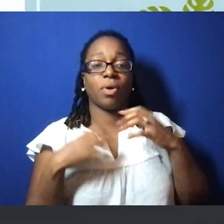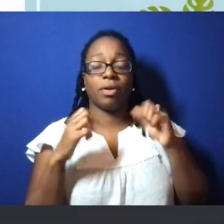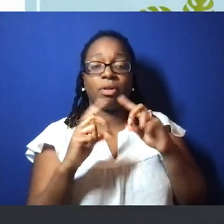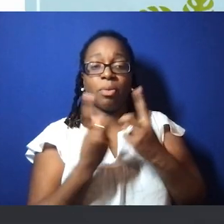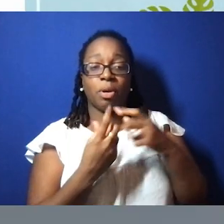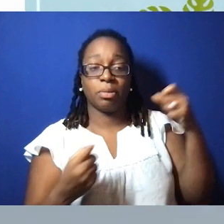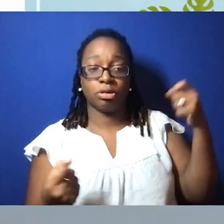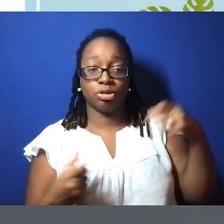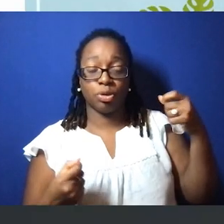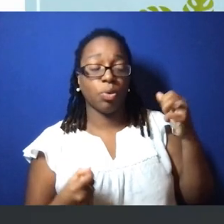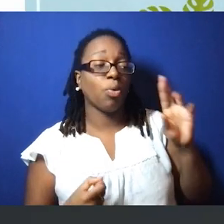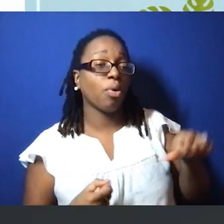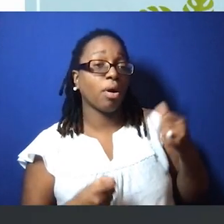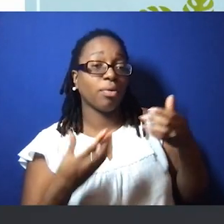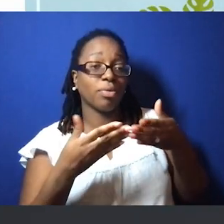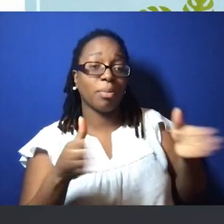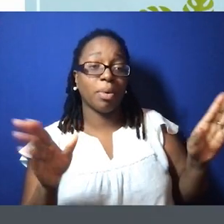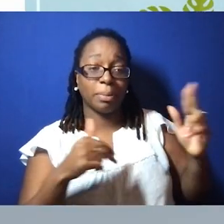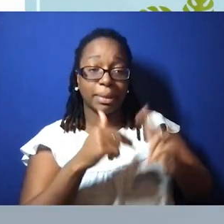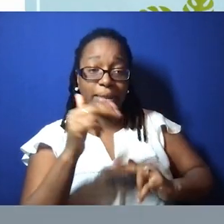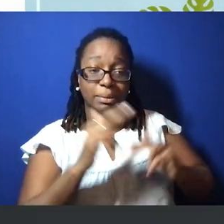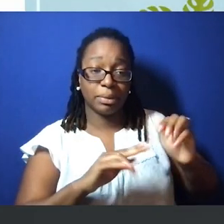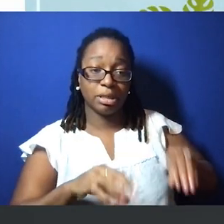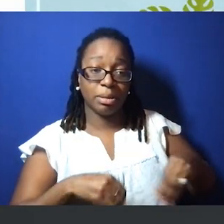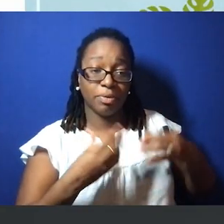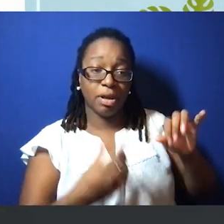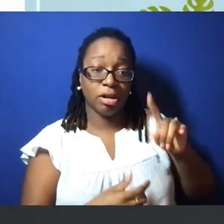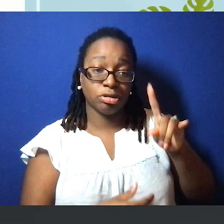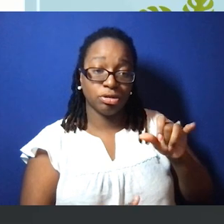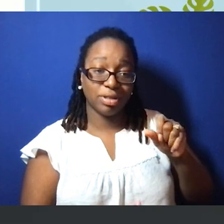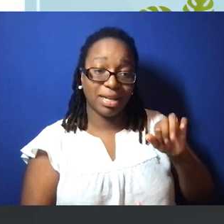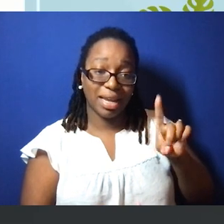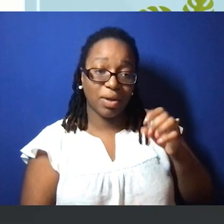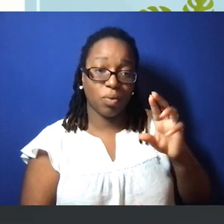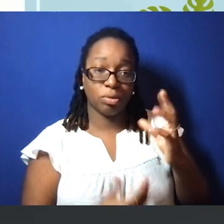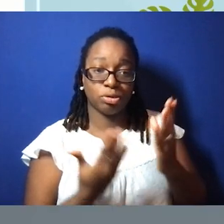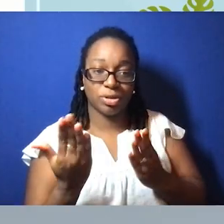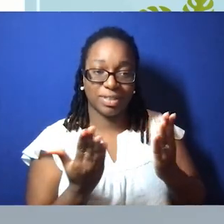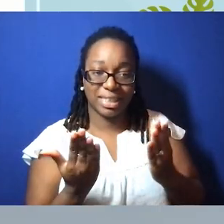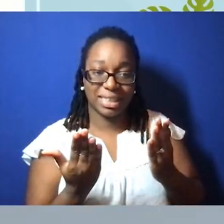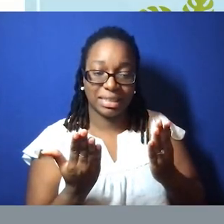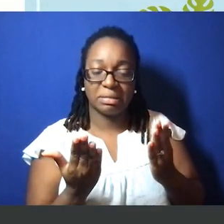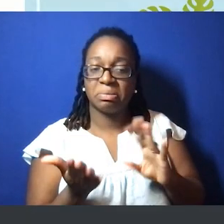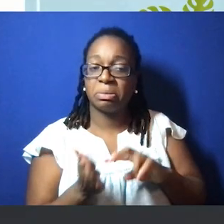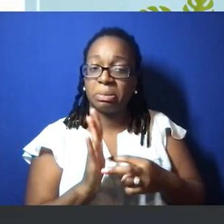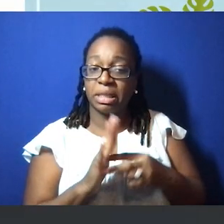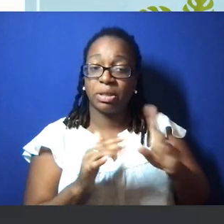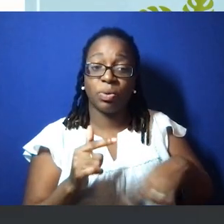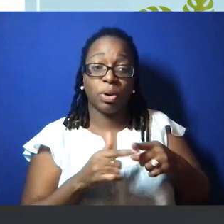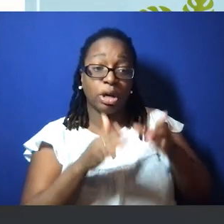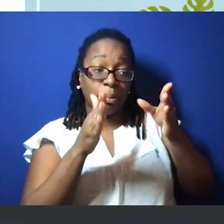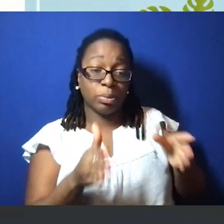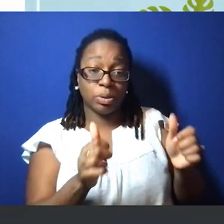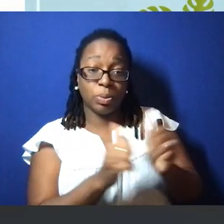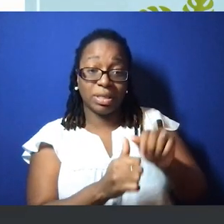health department or other public entity to provide an auxiliary aid or service is simply when